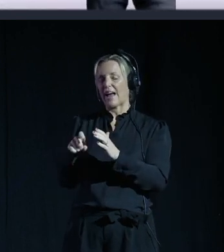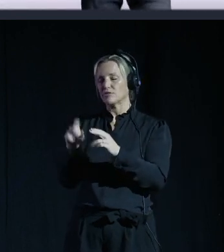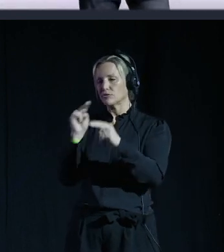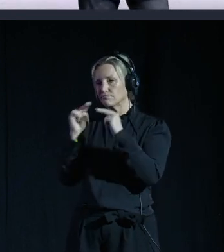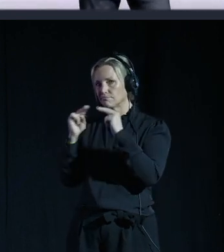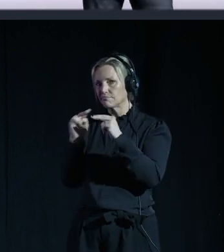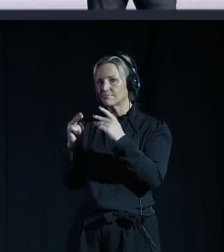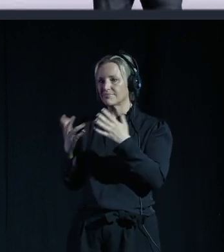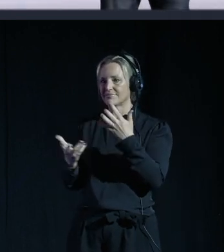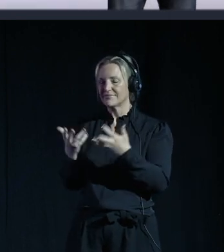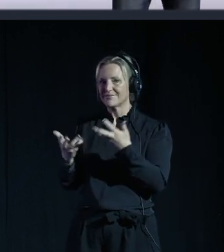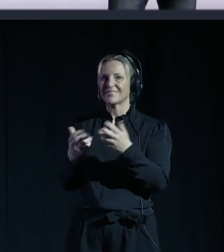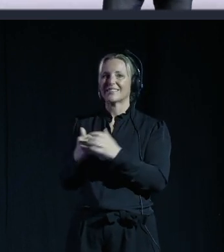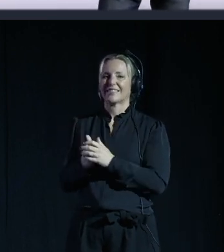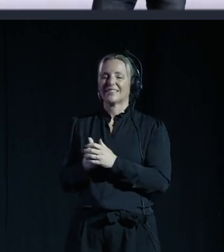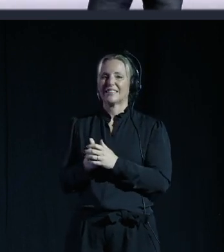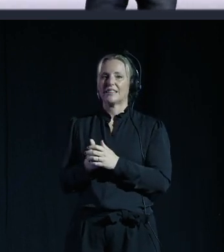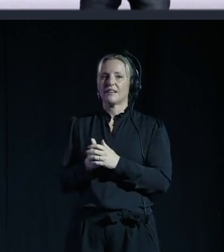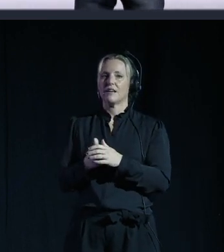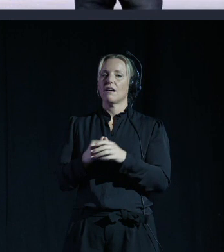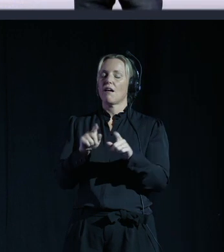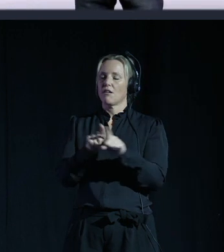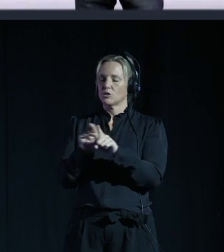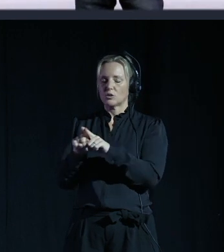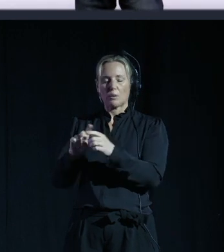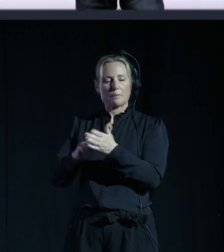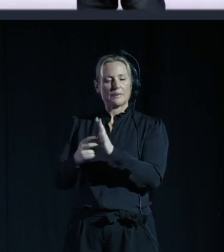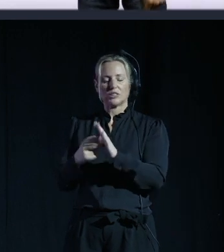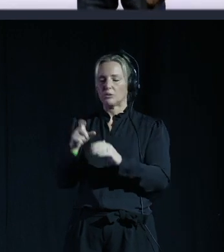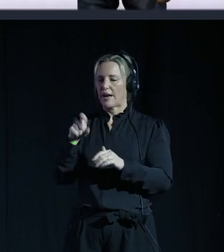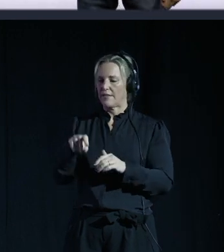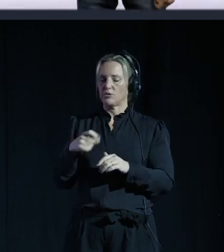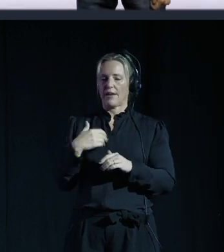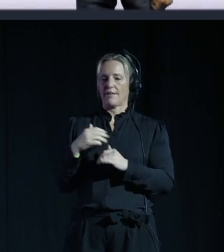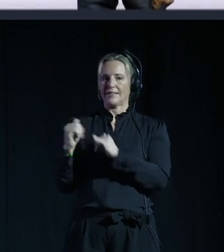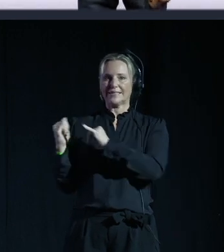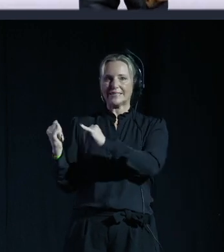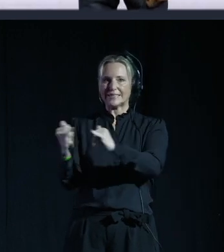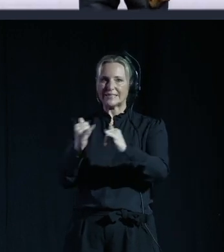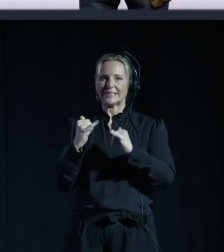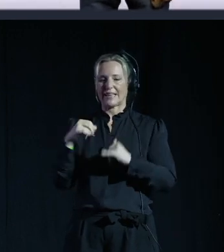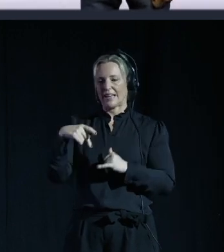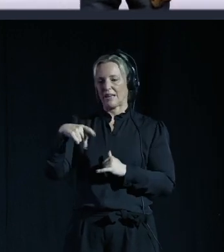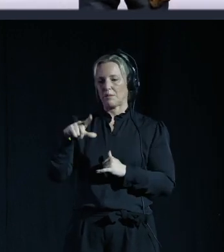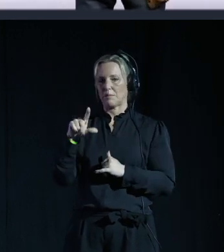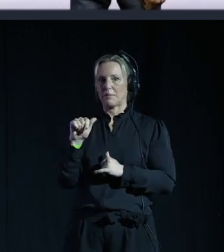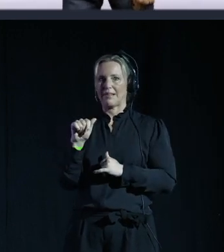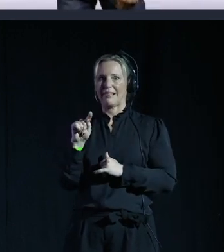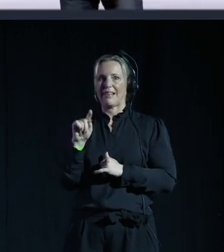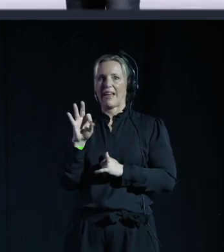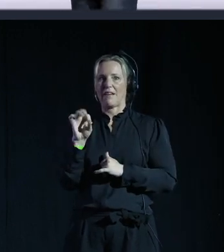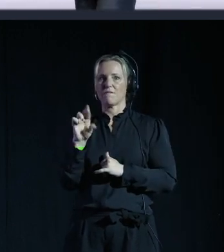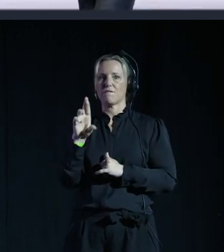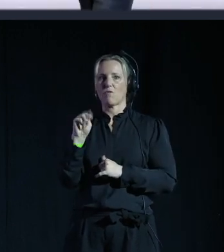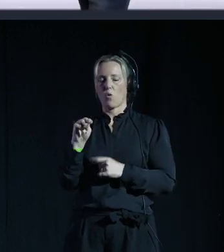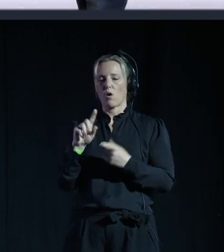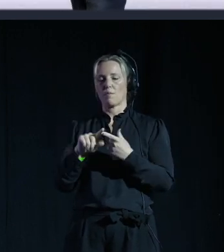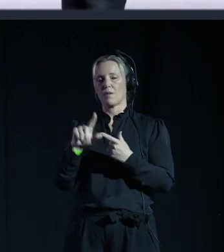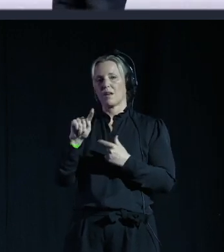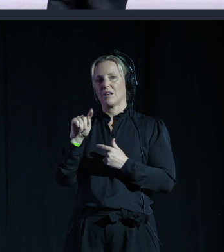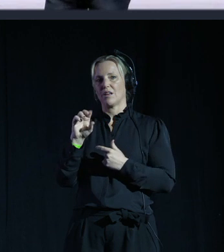same platforms, the same tooling that services a large group of people. Now, this type